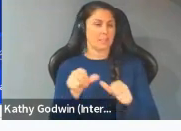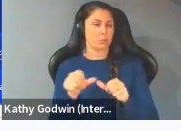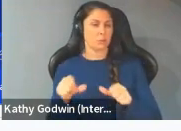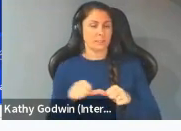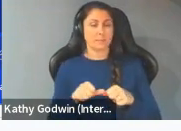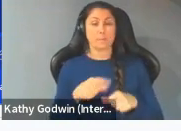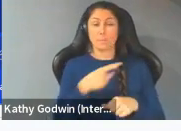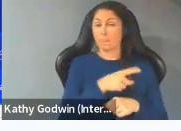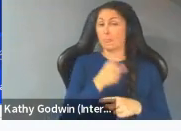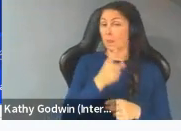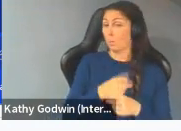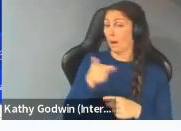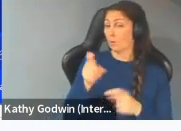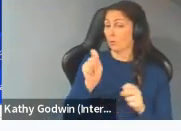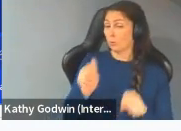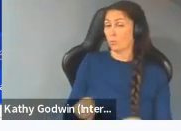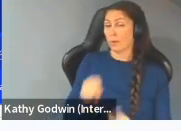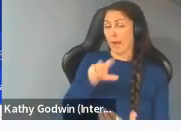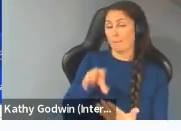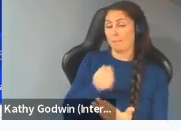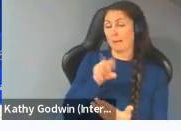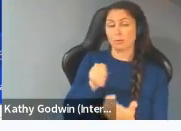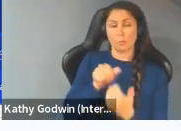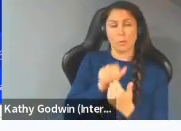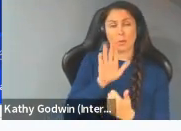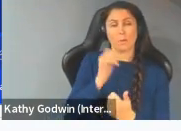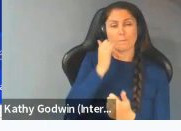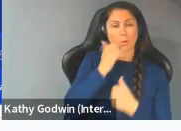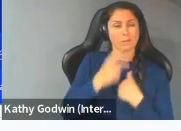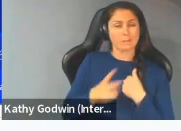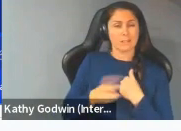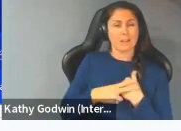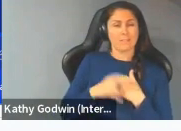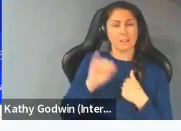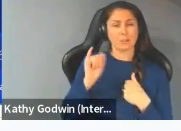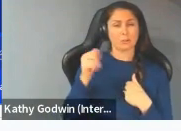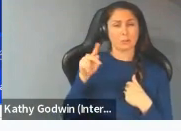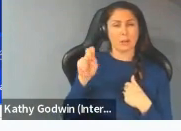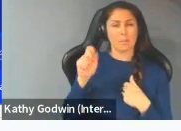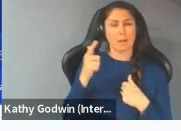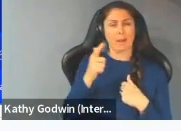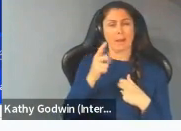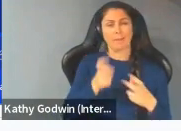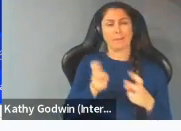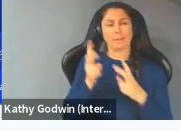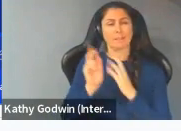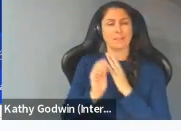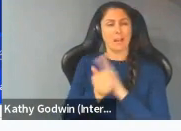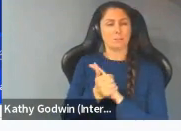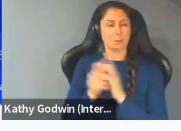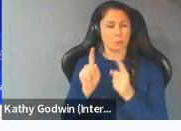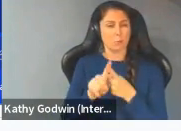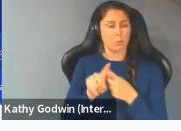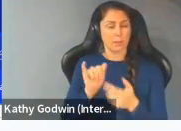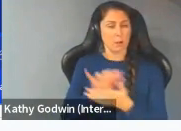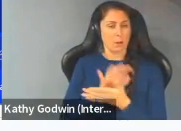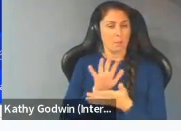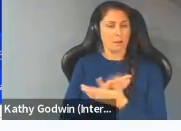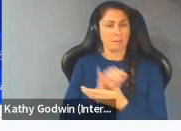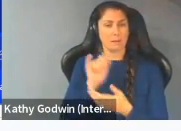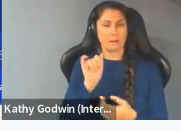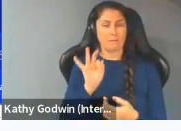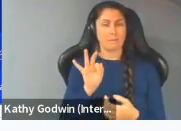always take a picture of something with your phone and then save it as a JPEG and attach it to the document. If